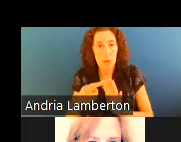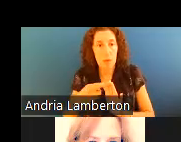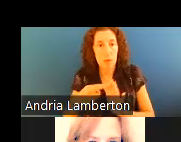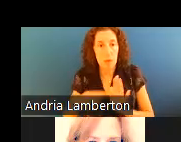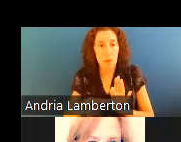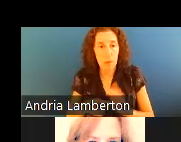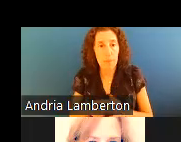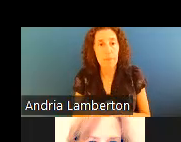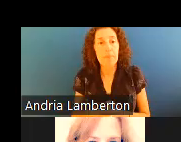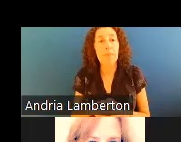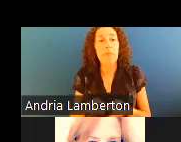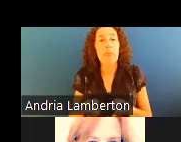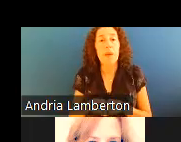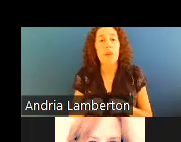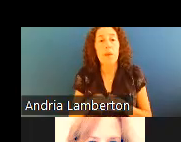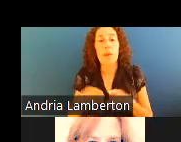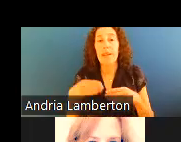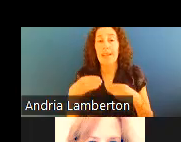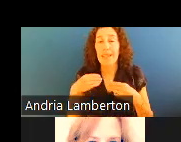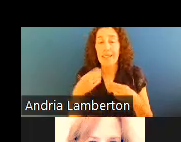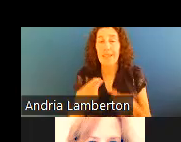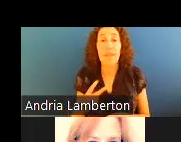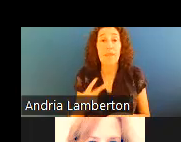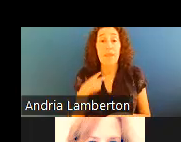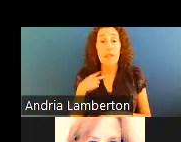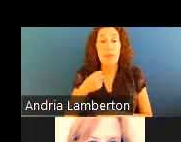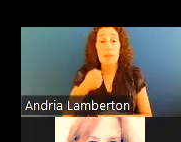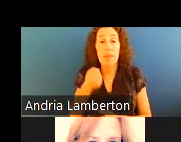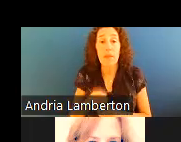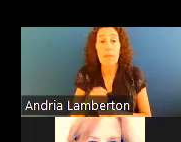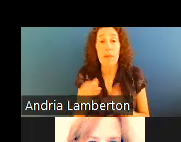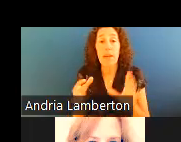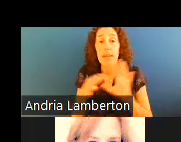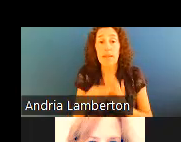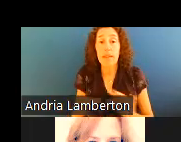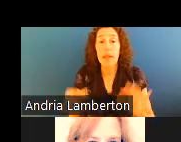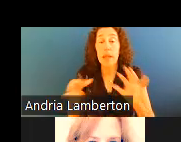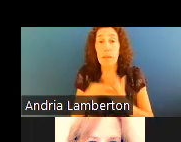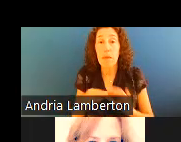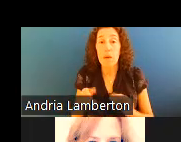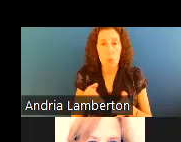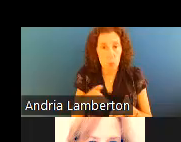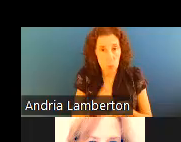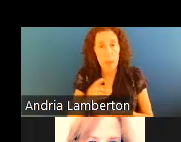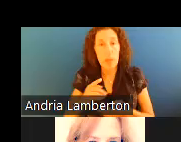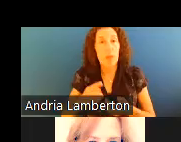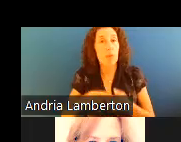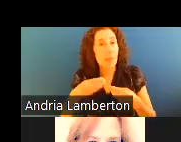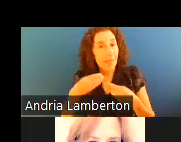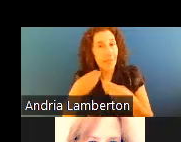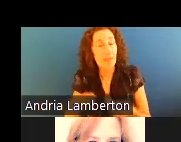victim impact statement. This can be very important and meaningful for victims, especially victims who may not have